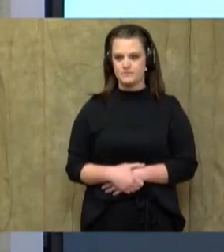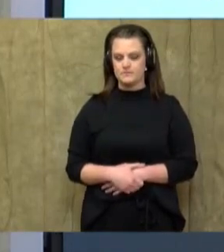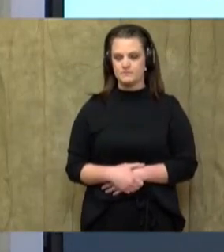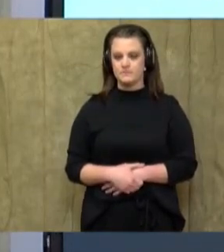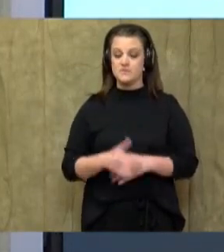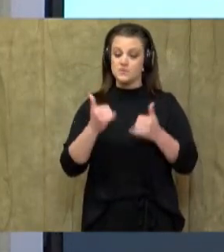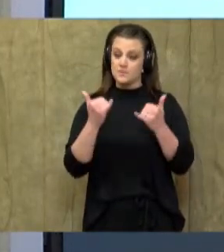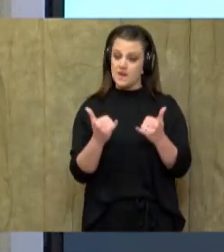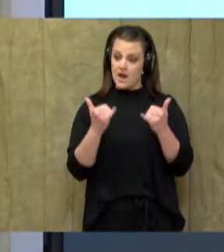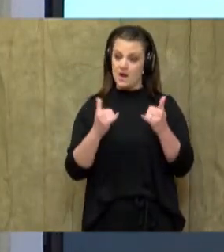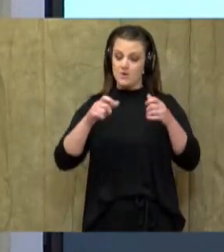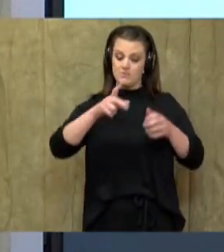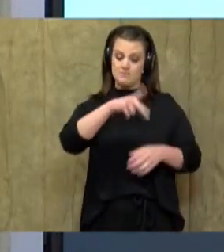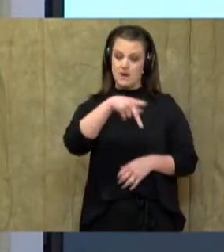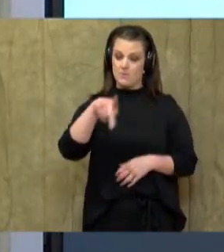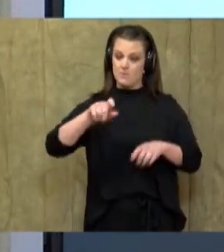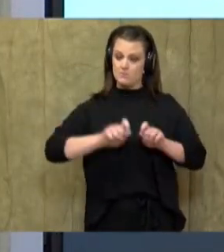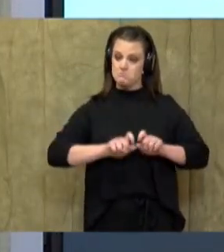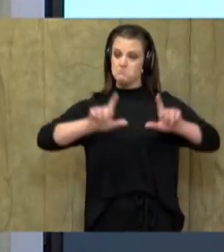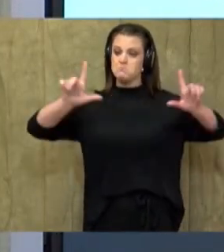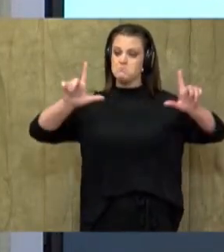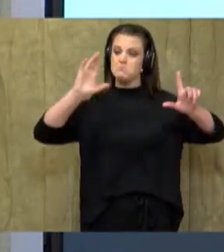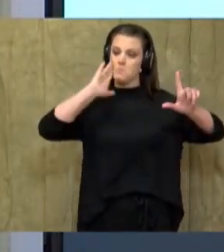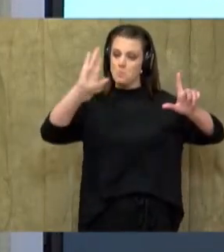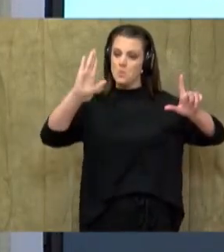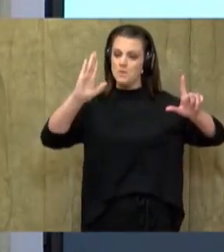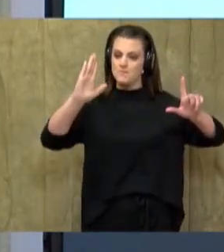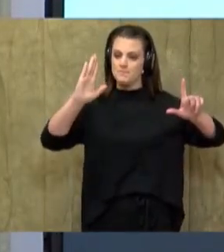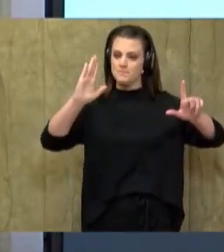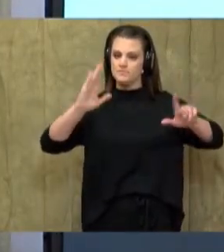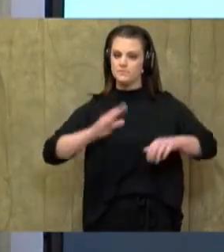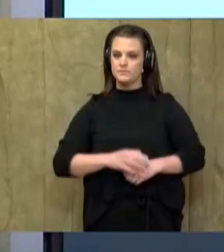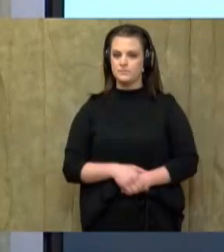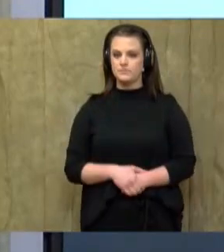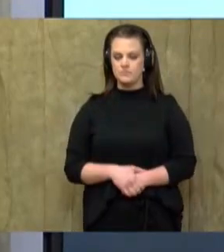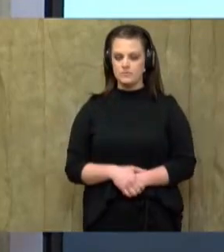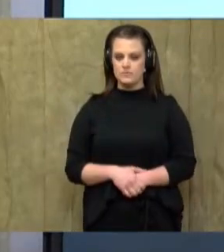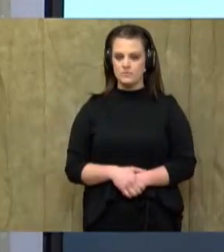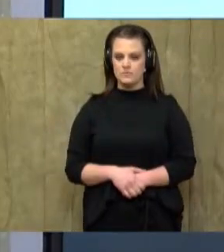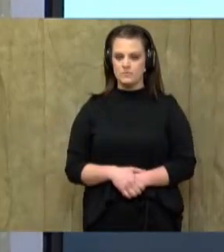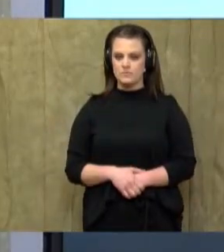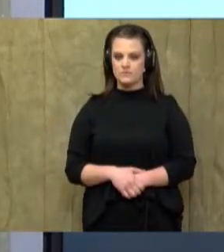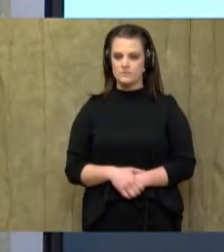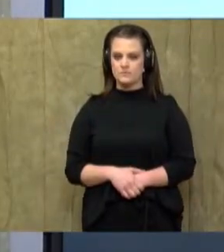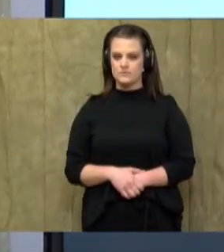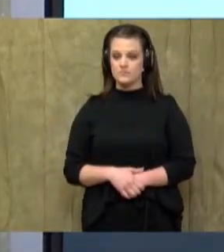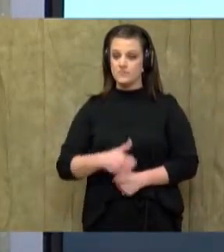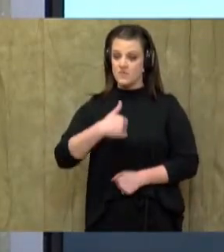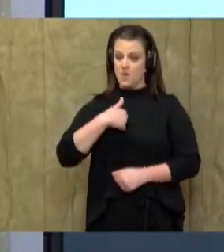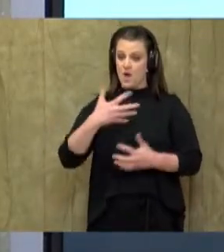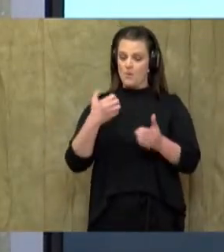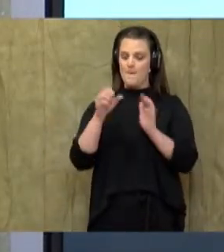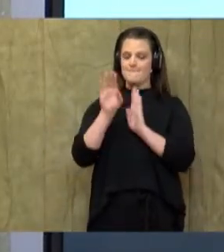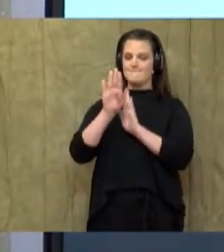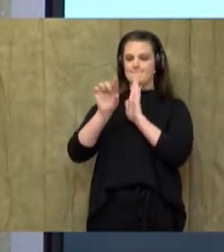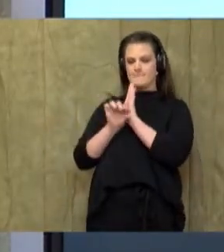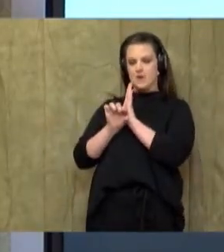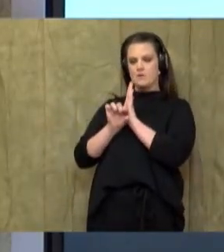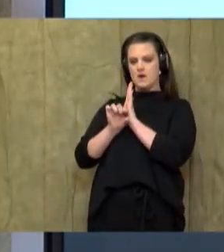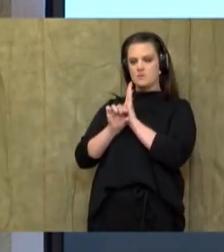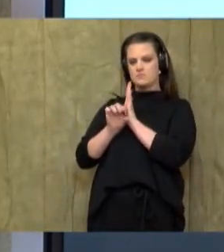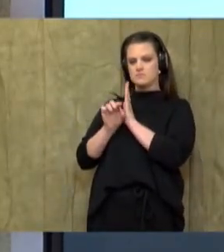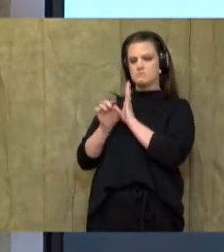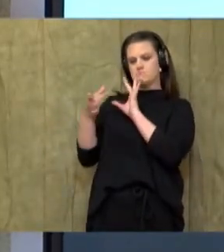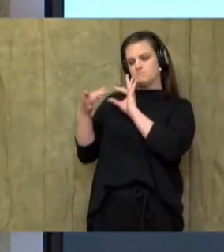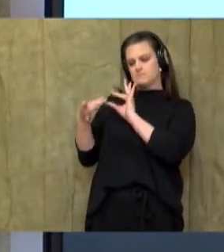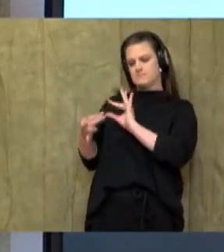Taking a look at our PowerPoint today, I would like to give you a little bit of background knowledge and just